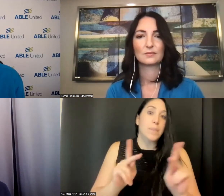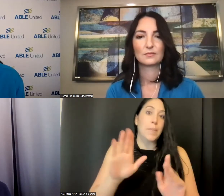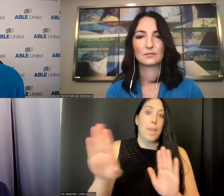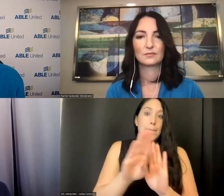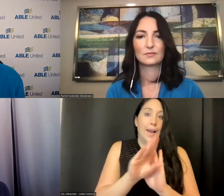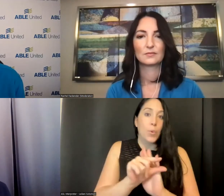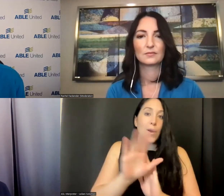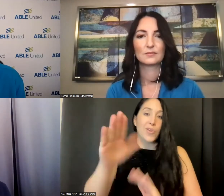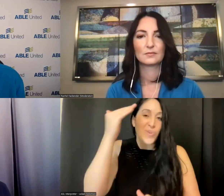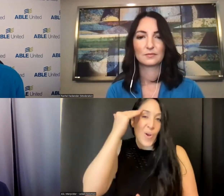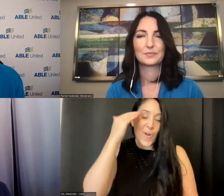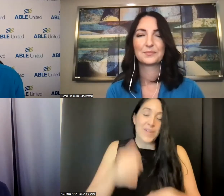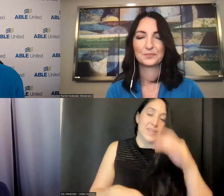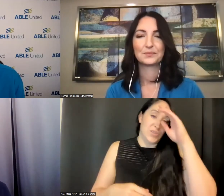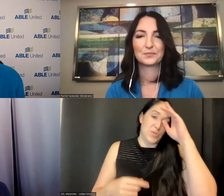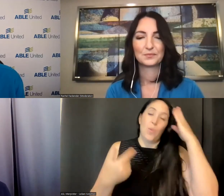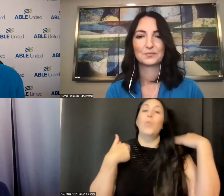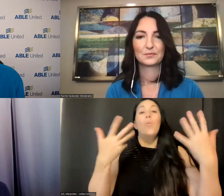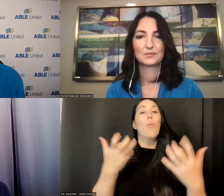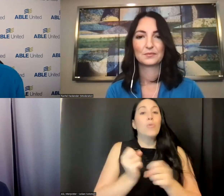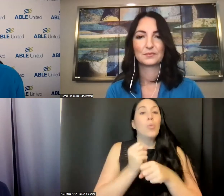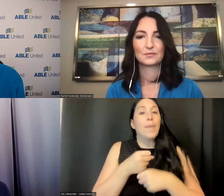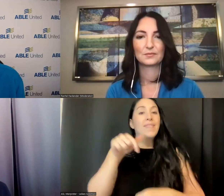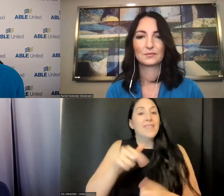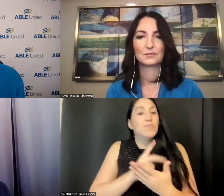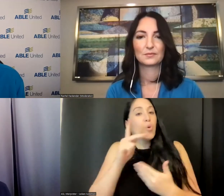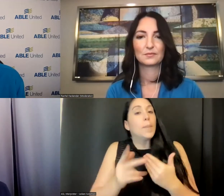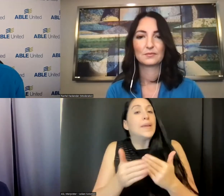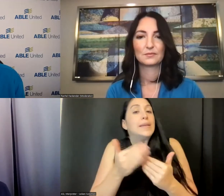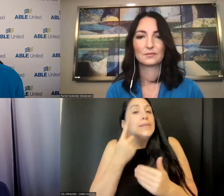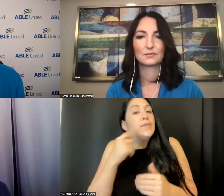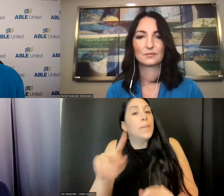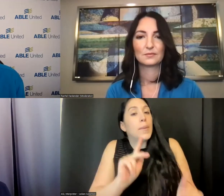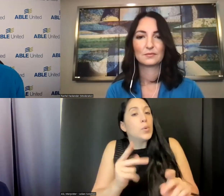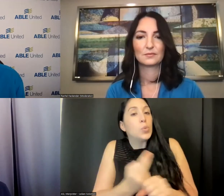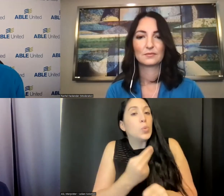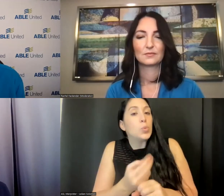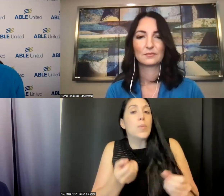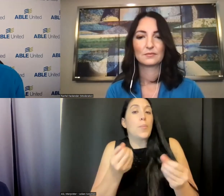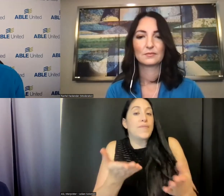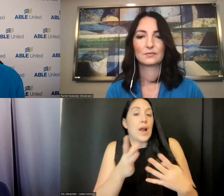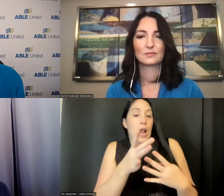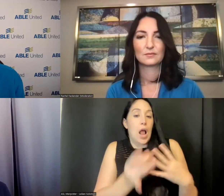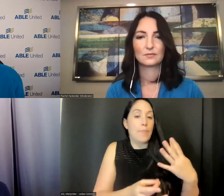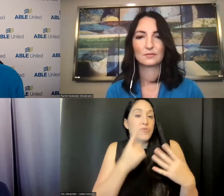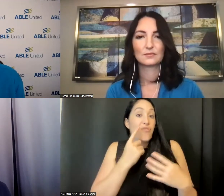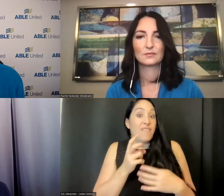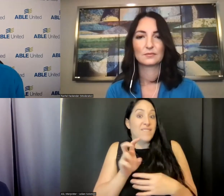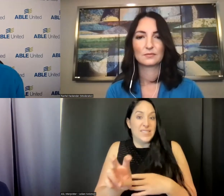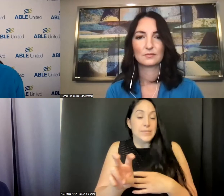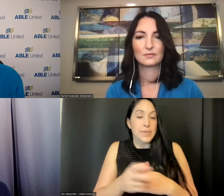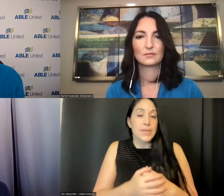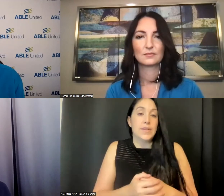ease of use for most people, and to provide some options in the investment side. So we have